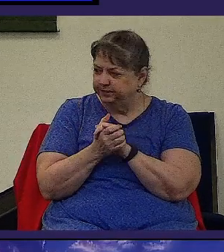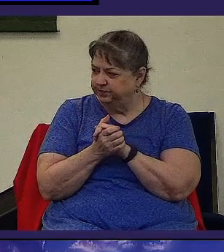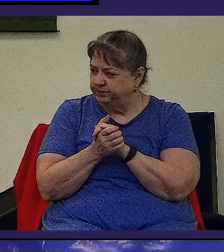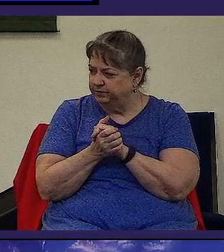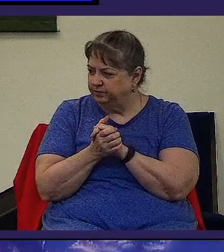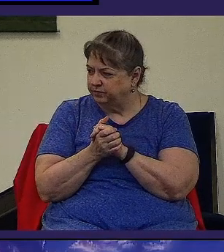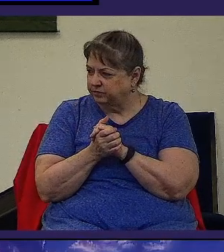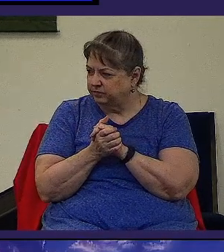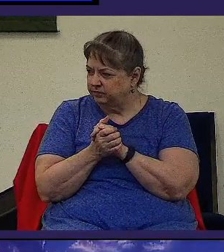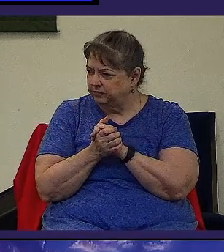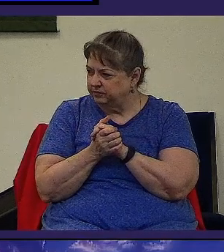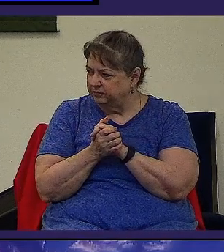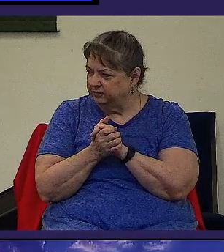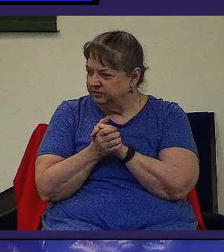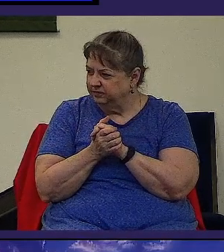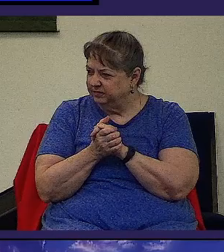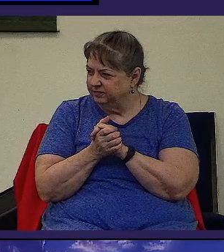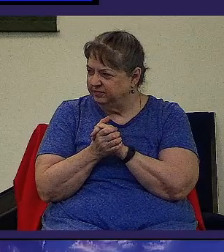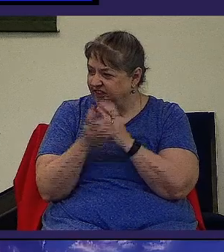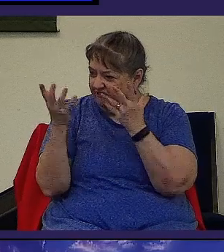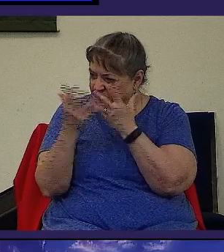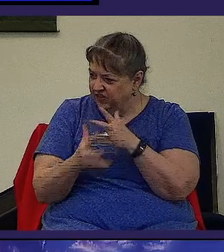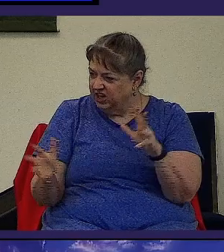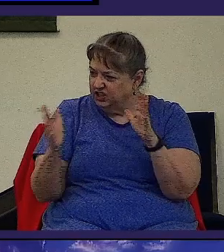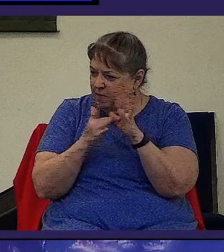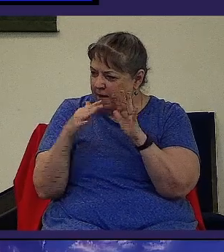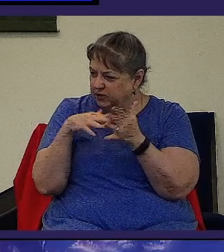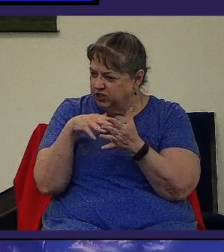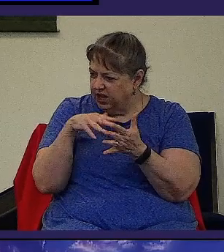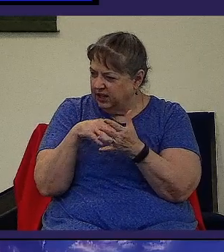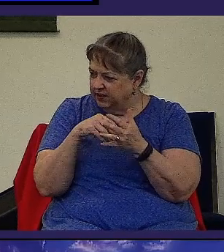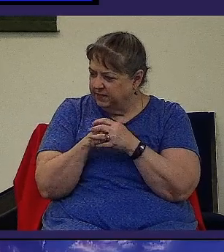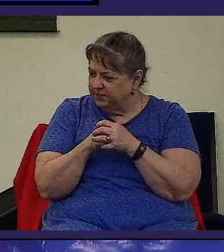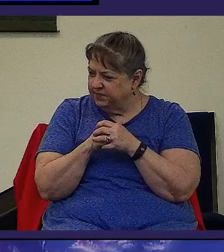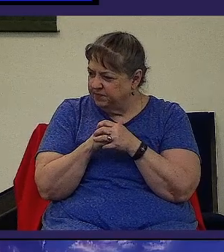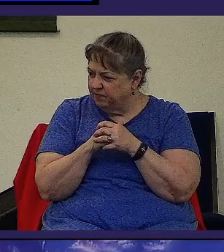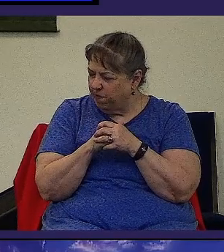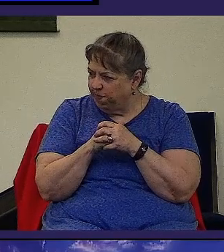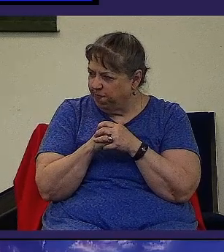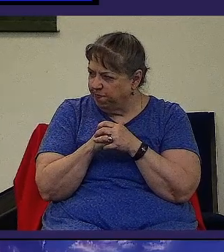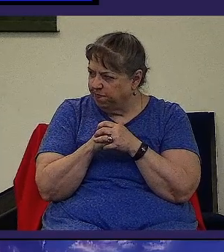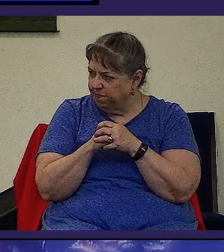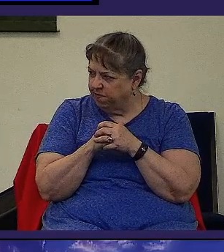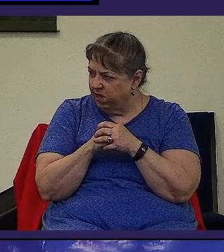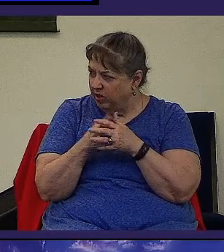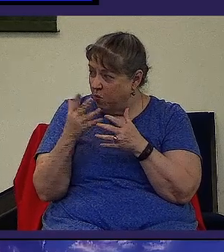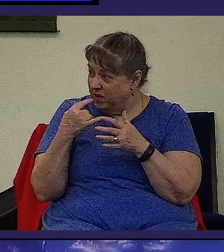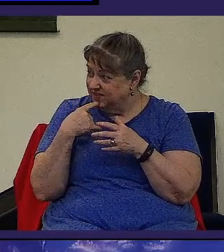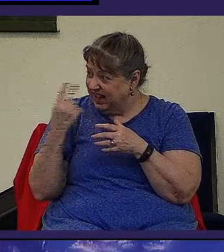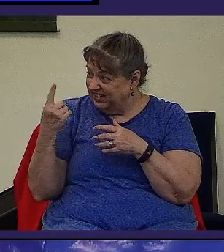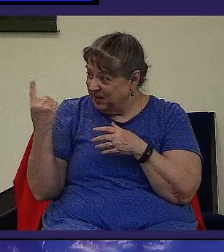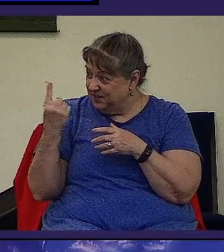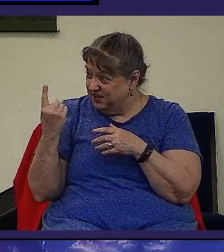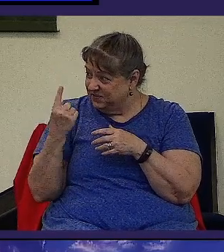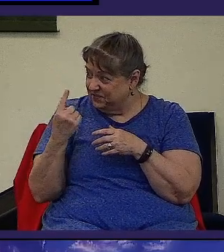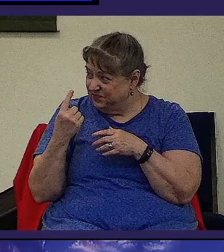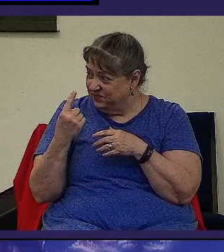with this certificate of completion and dave do you want to say a couple words